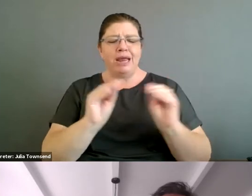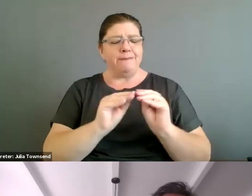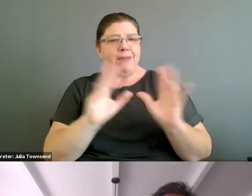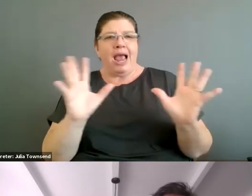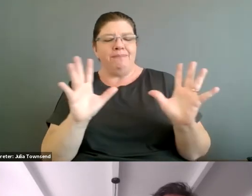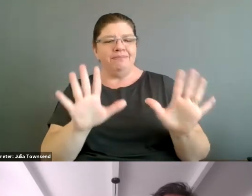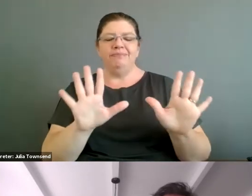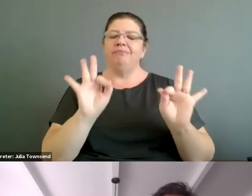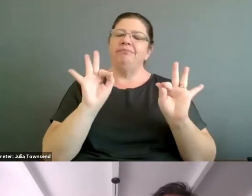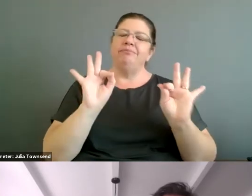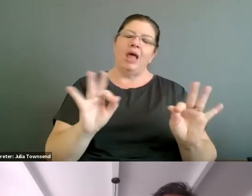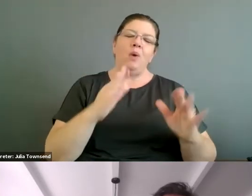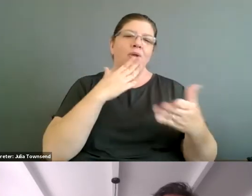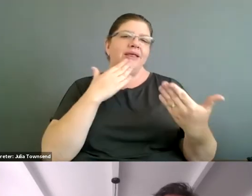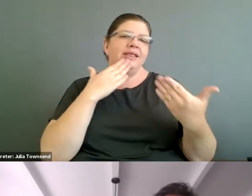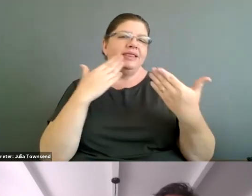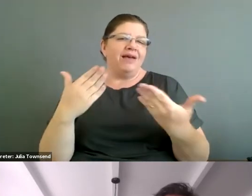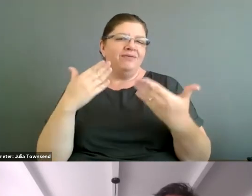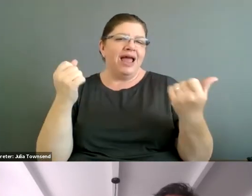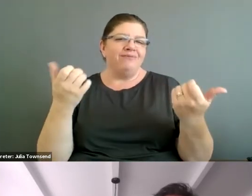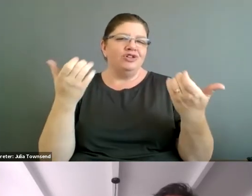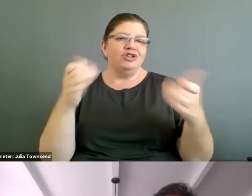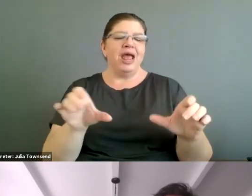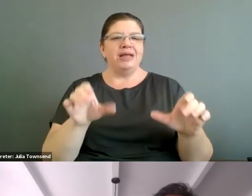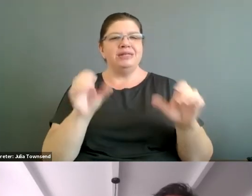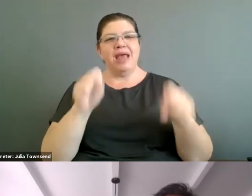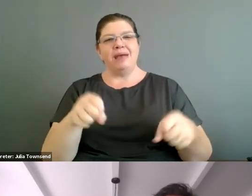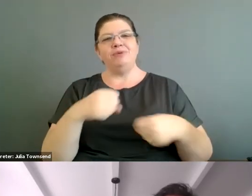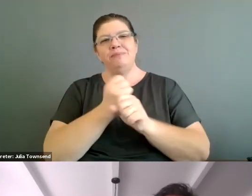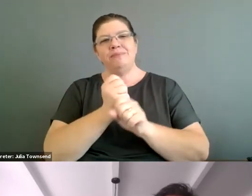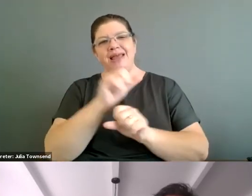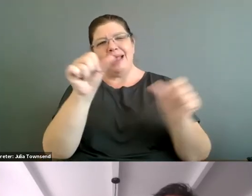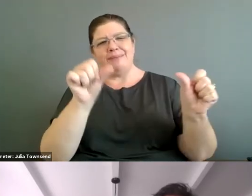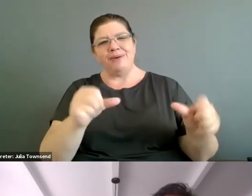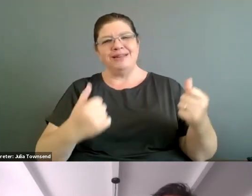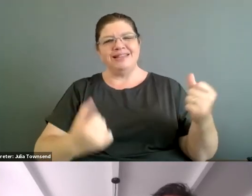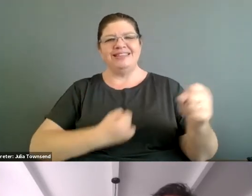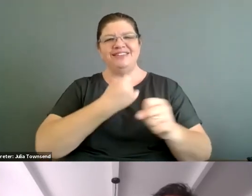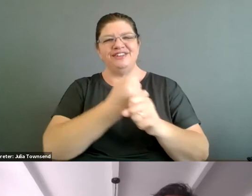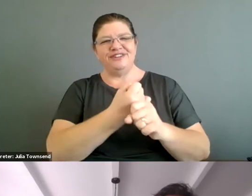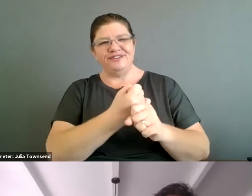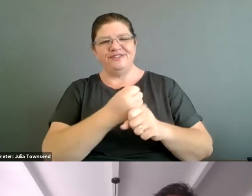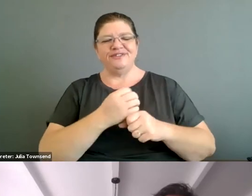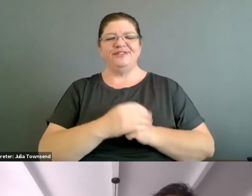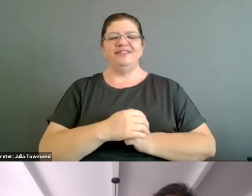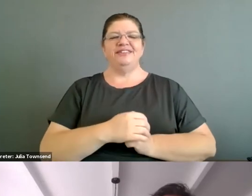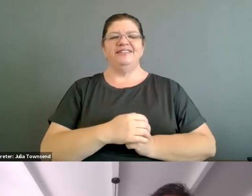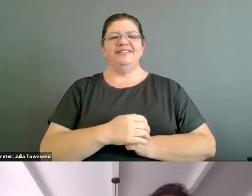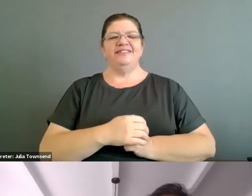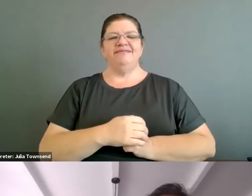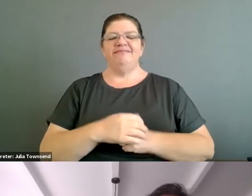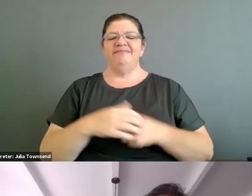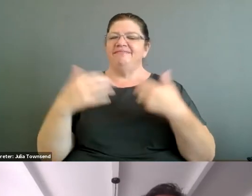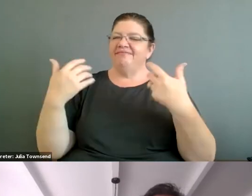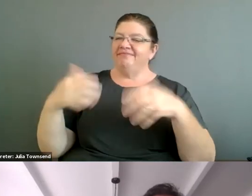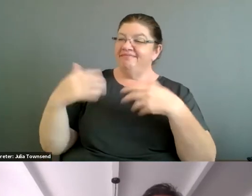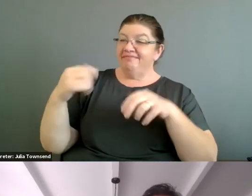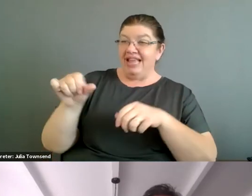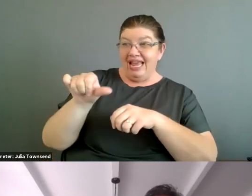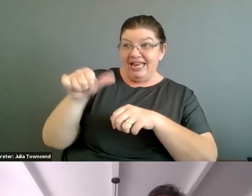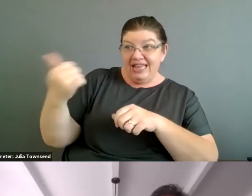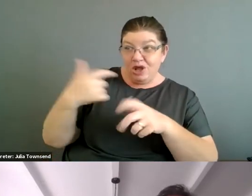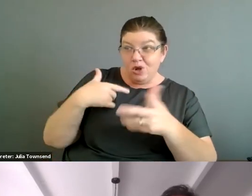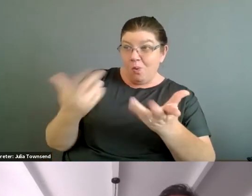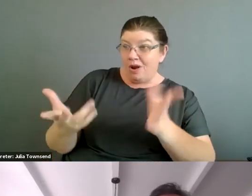I was pretty thankful to be able to have the chance to make the poster this year. And is there anything else you want to tell